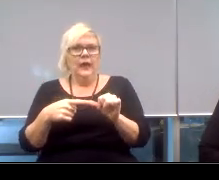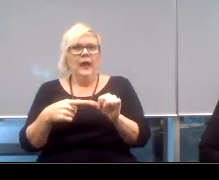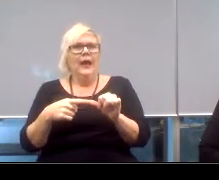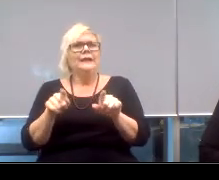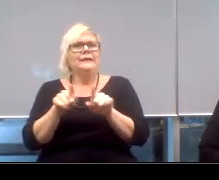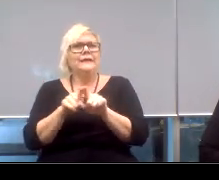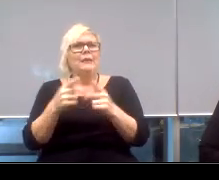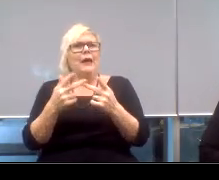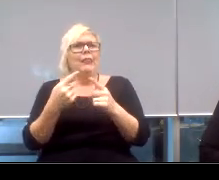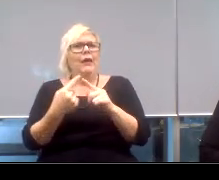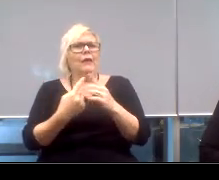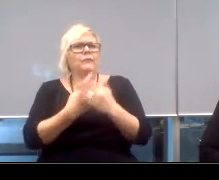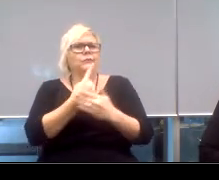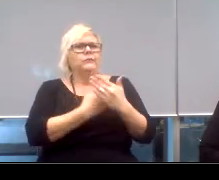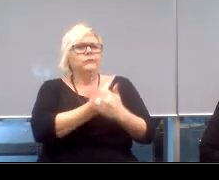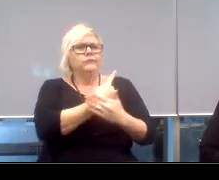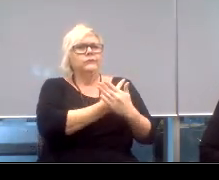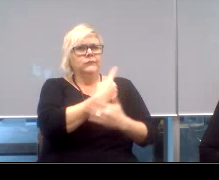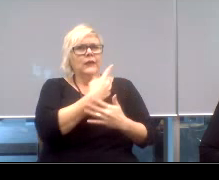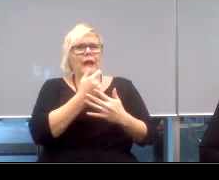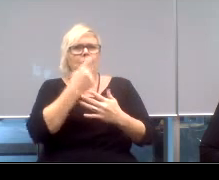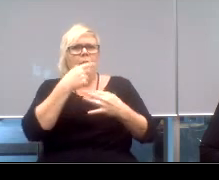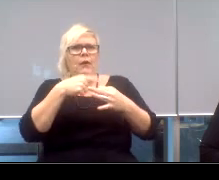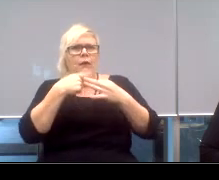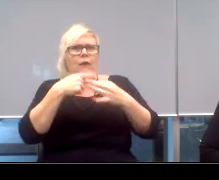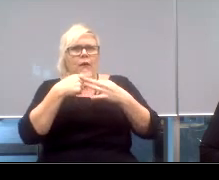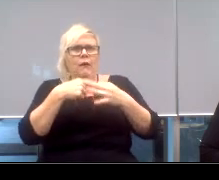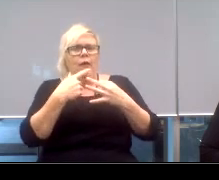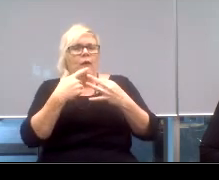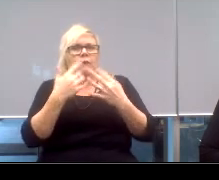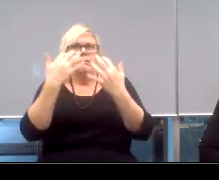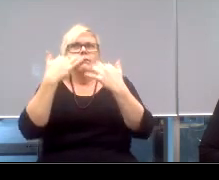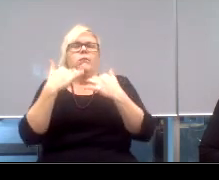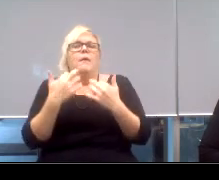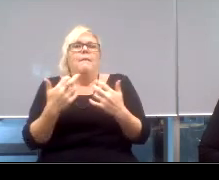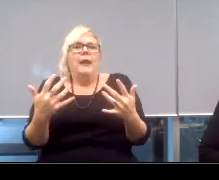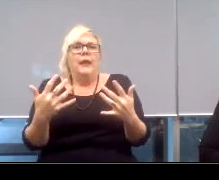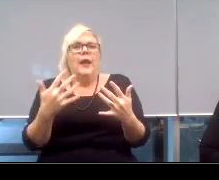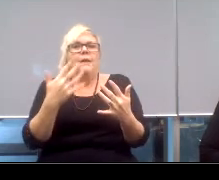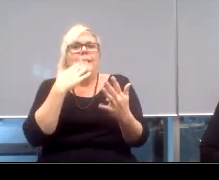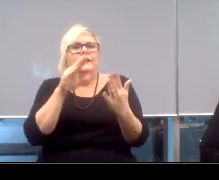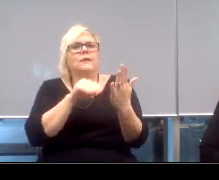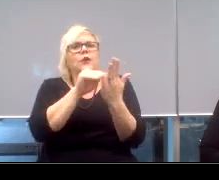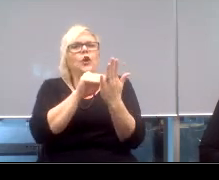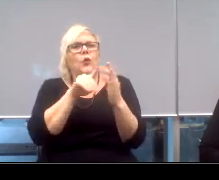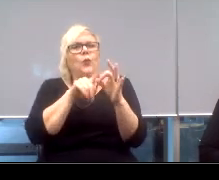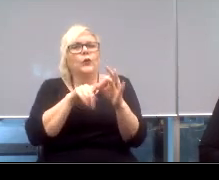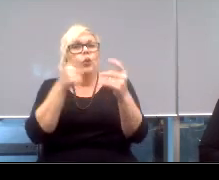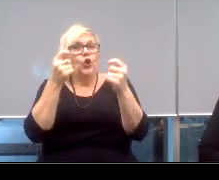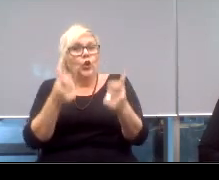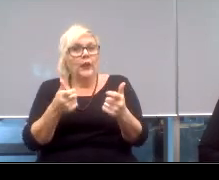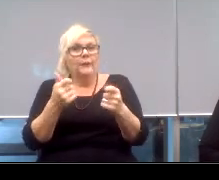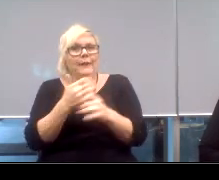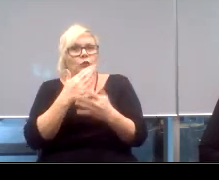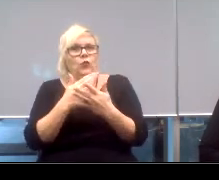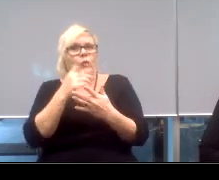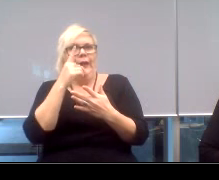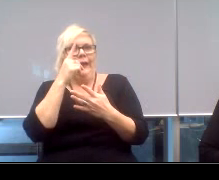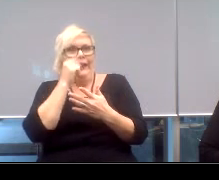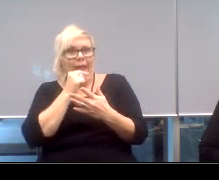with questions, so post your questions early to ensure that we can cover it in today's session. Any